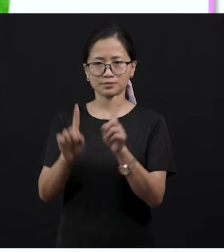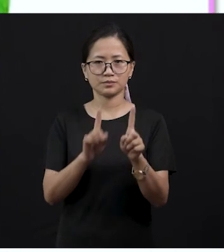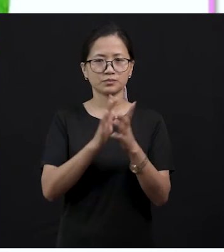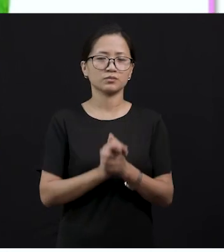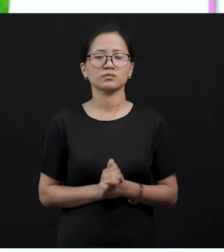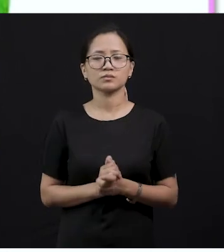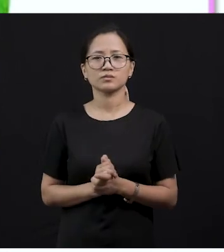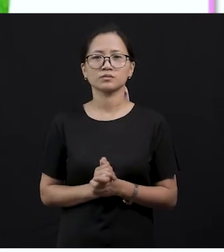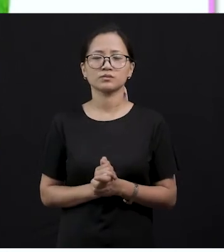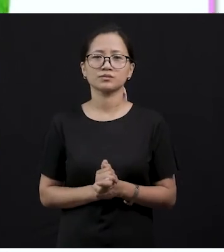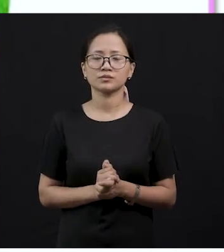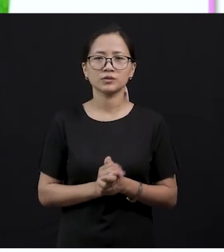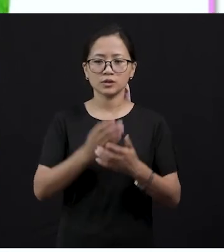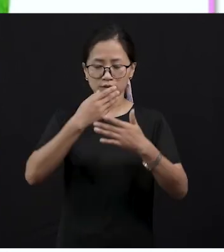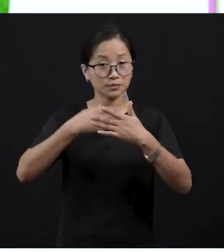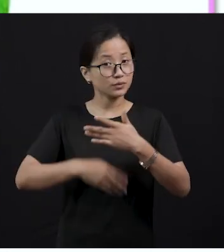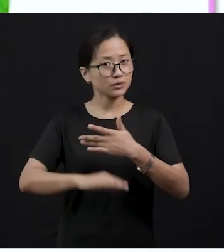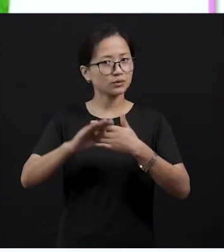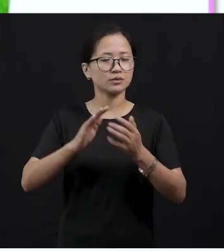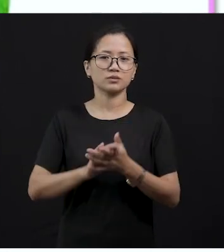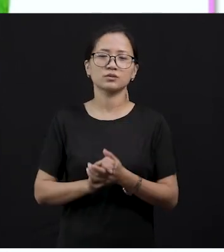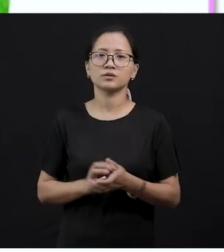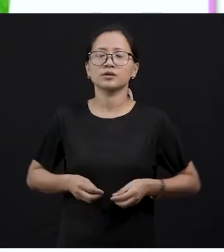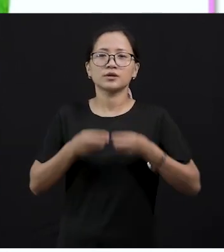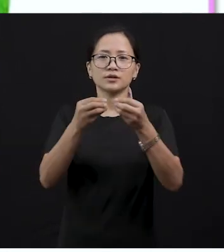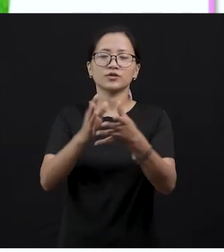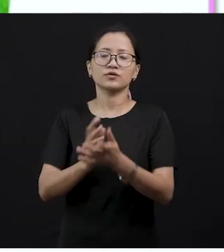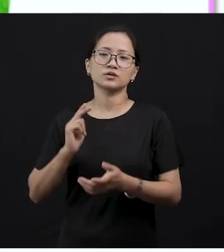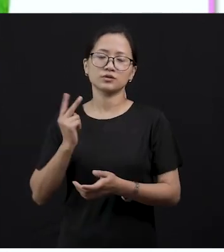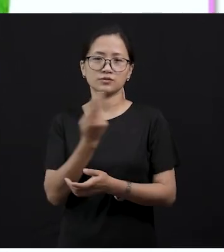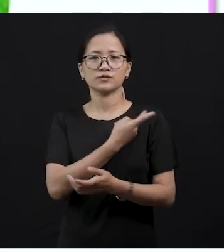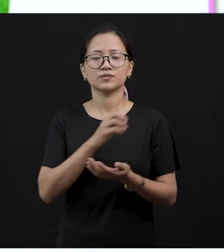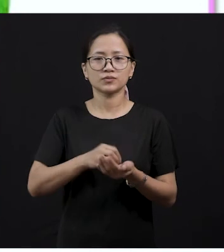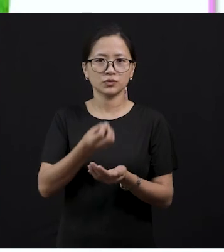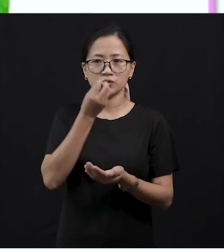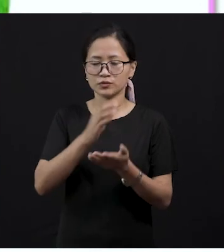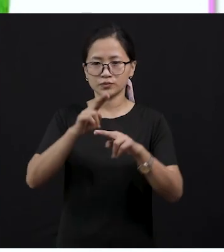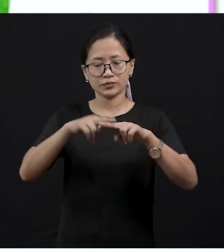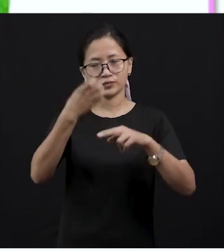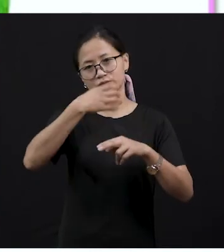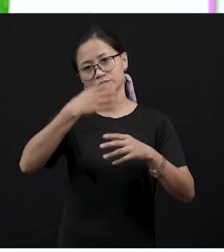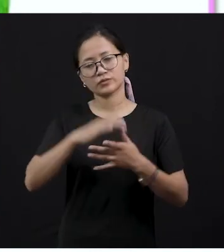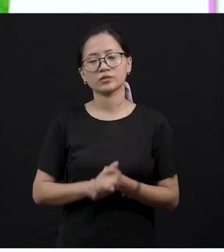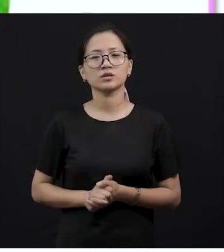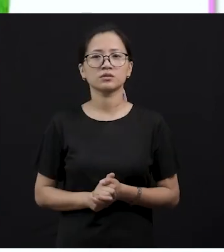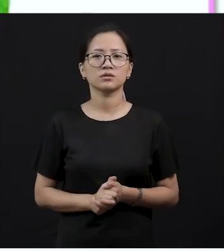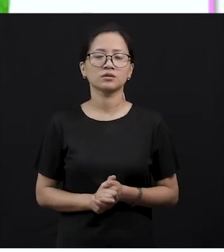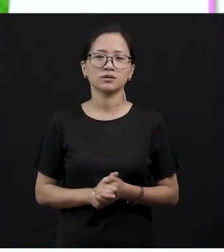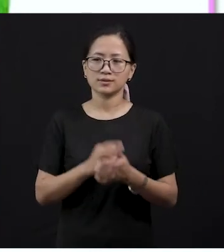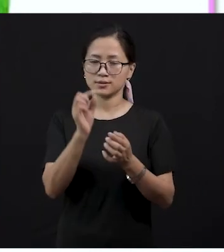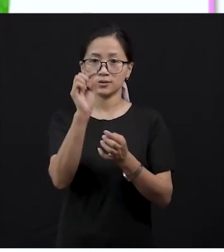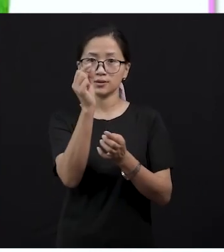Of course, plants, they reproduce. They give us fruits, and the seeds that is inside the fruits, the seeds that is